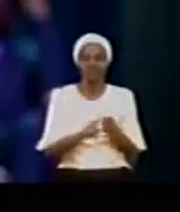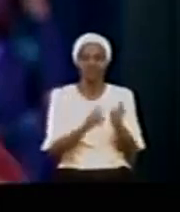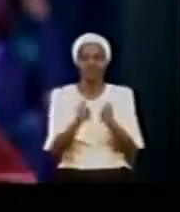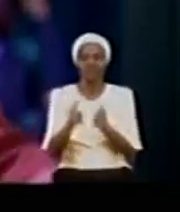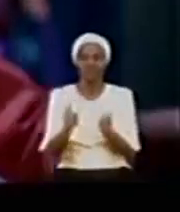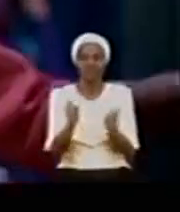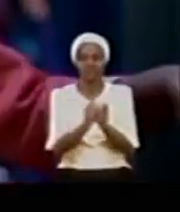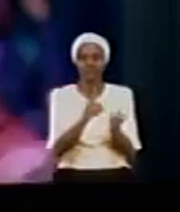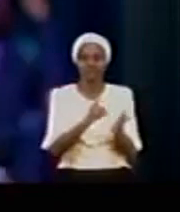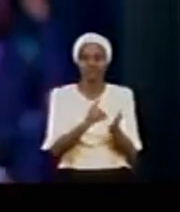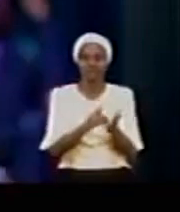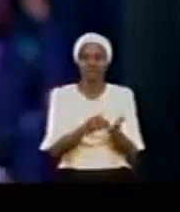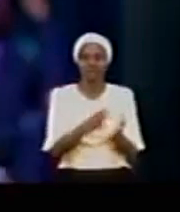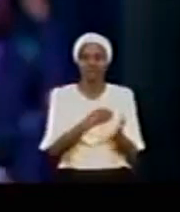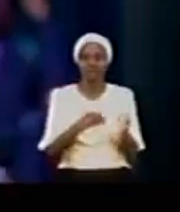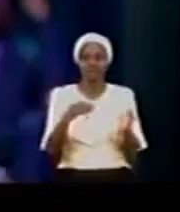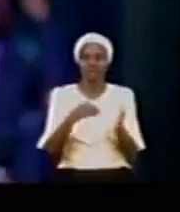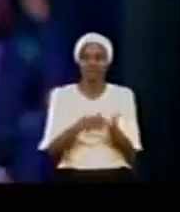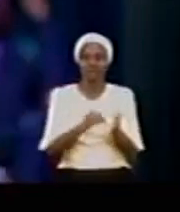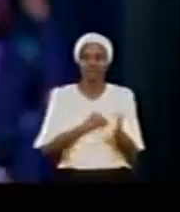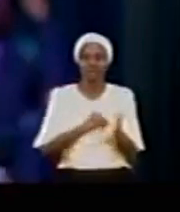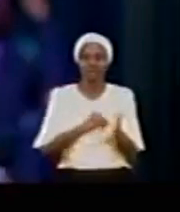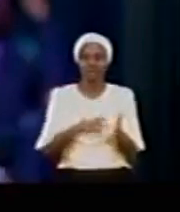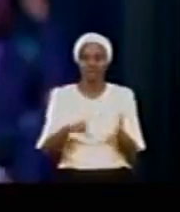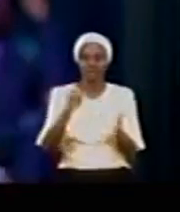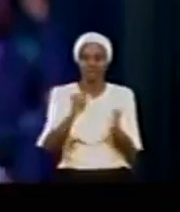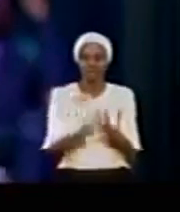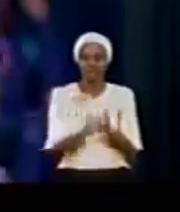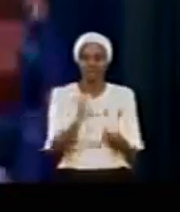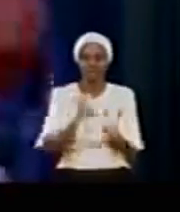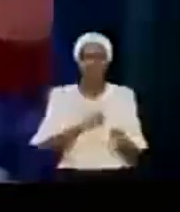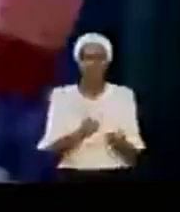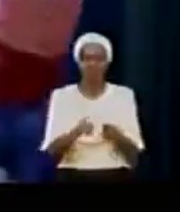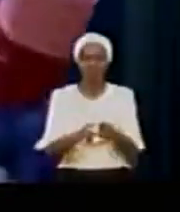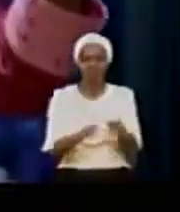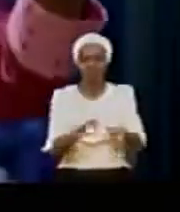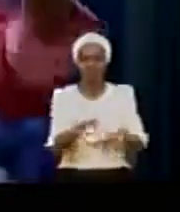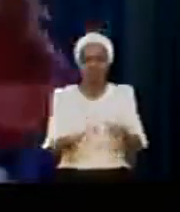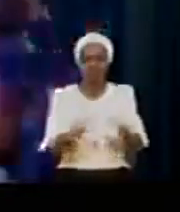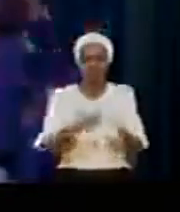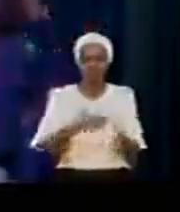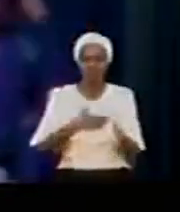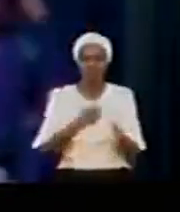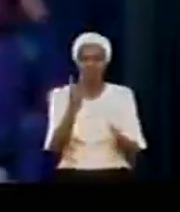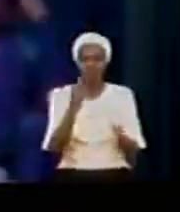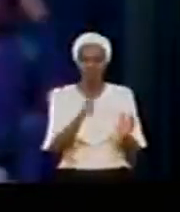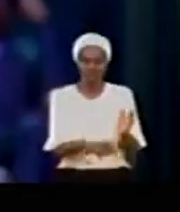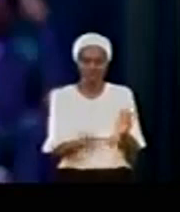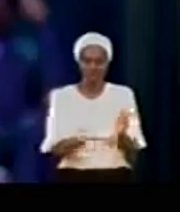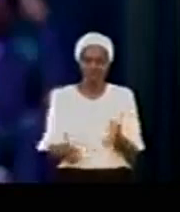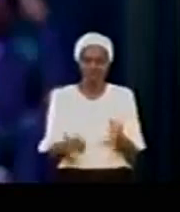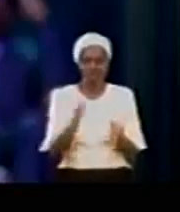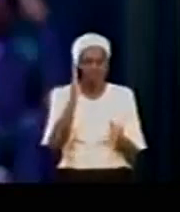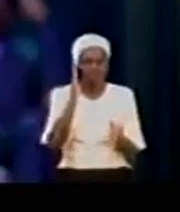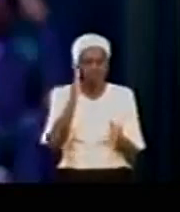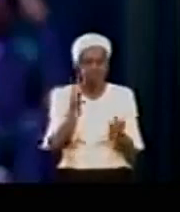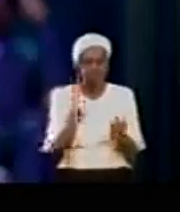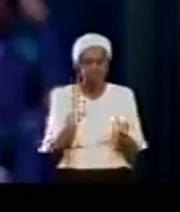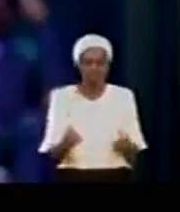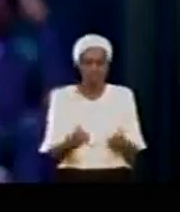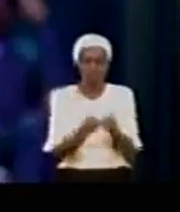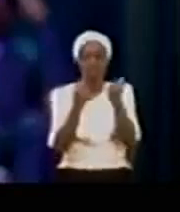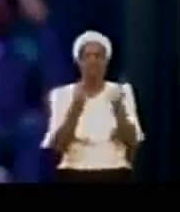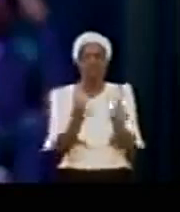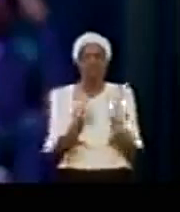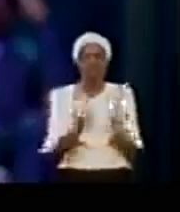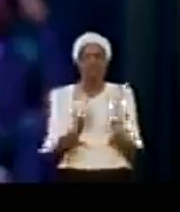the tune is like, want to touch each other, as if, I don't want to listen to some kind of instruction, so that is it, this or that. But I keep believing